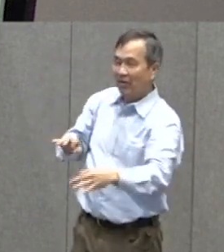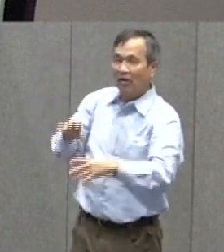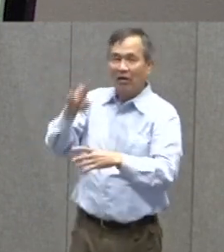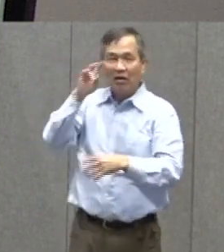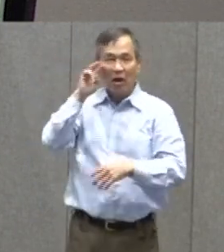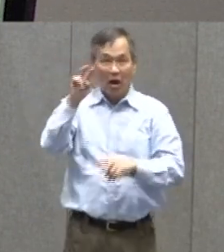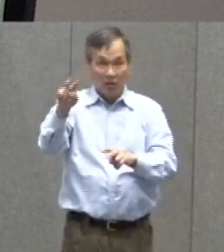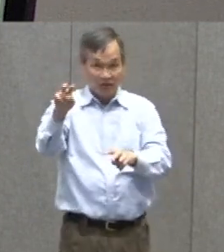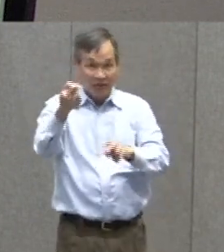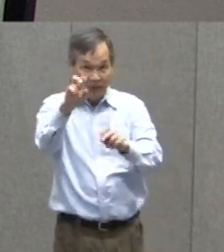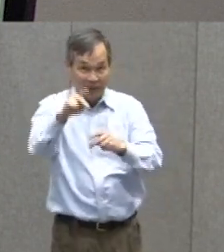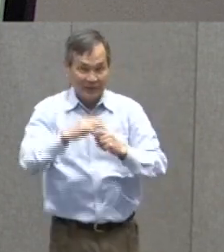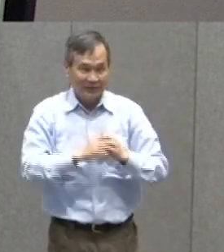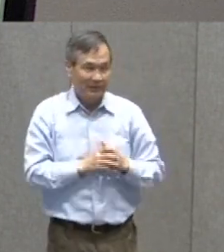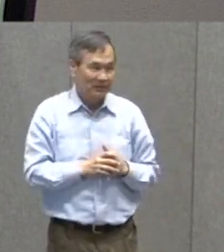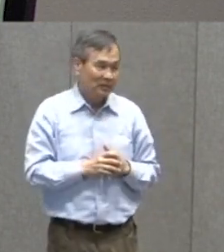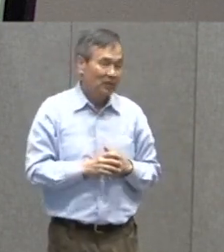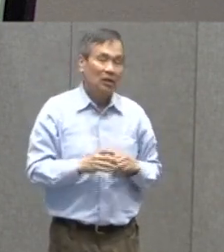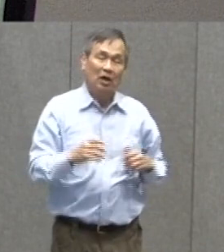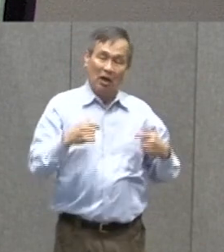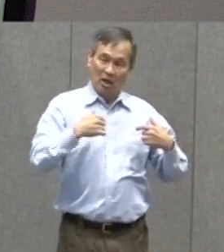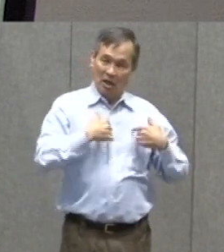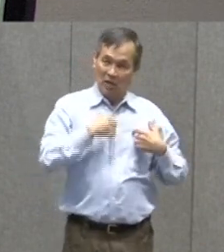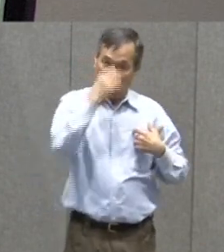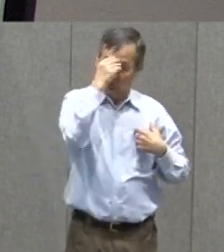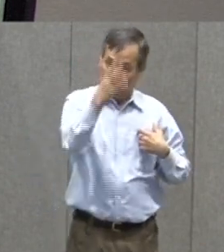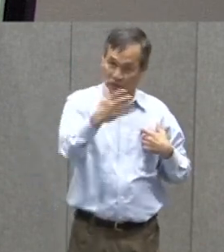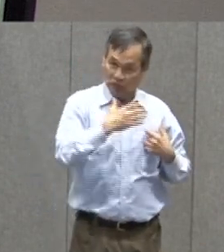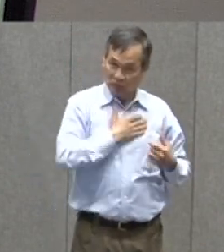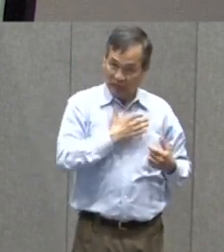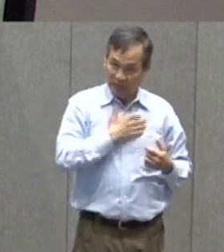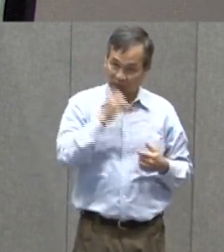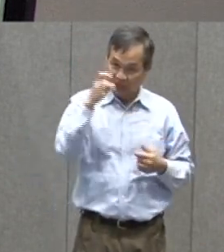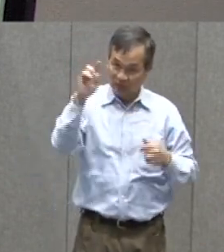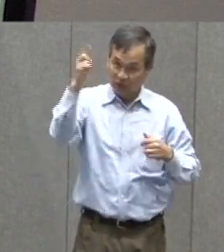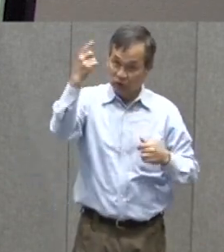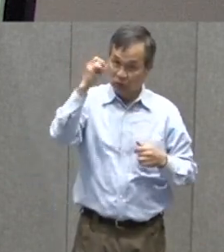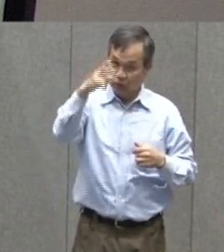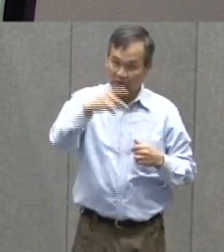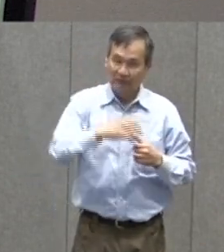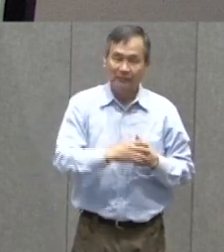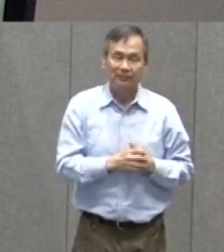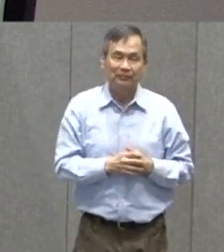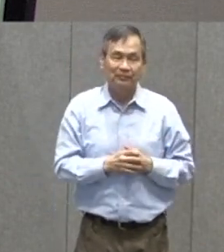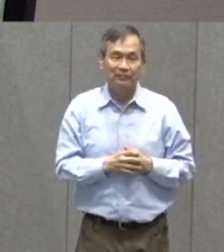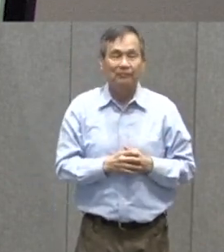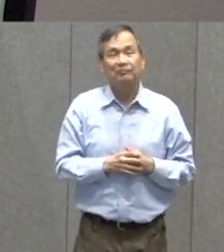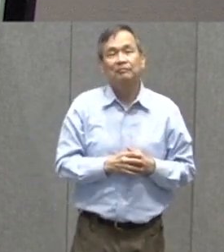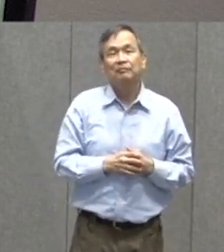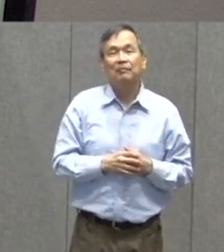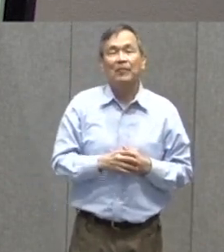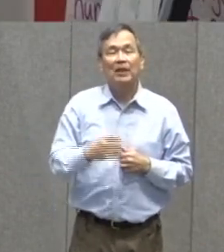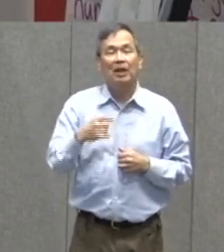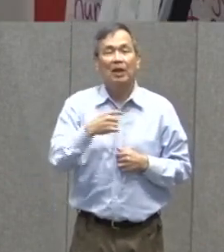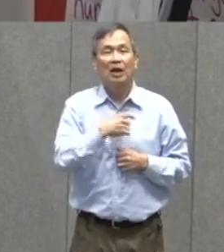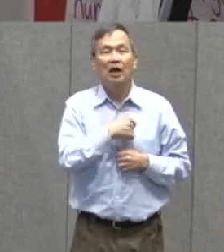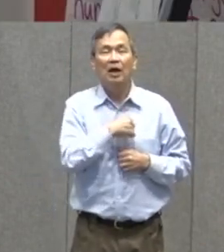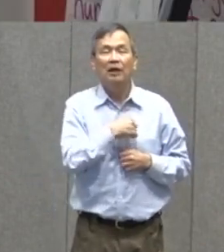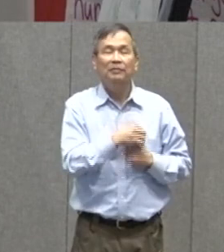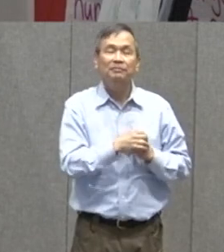observations. Okay, so I'm going to share some of mine, share 1 or 2 of mine